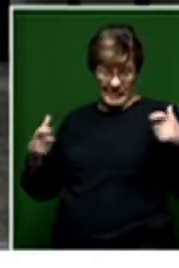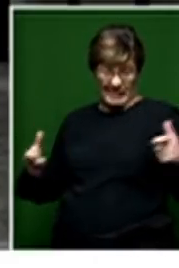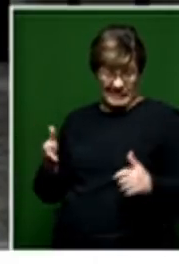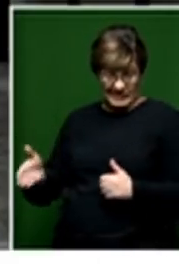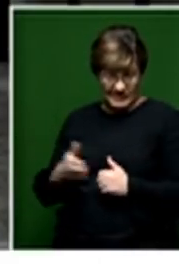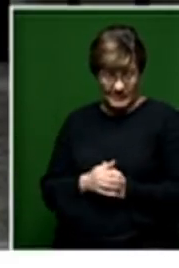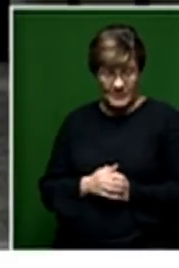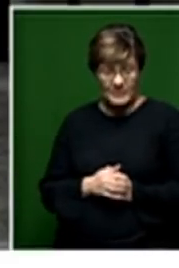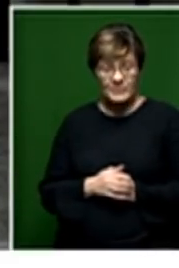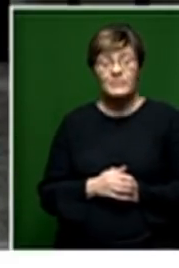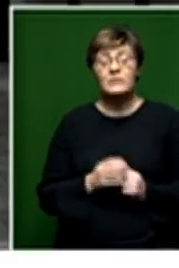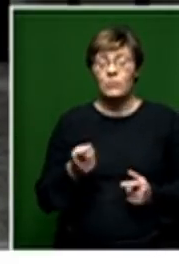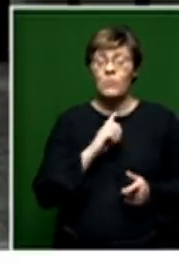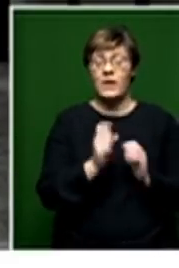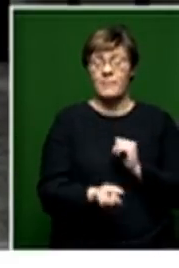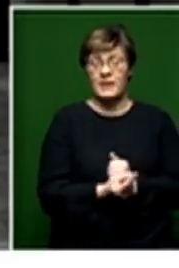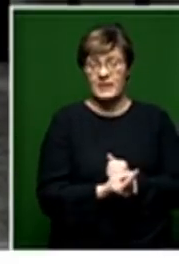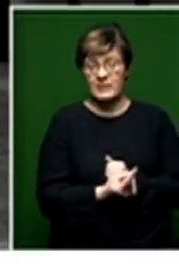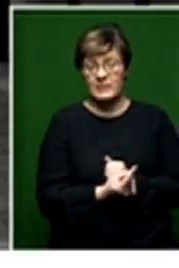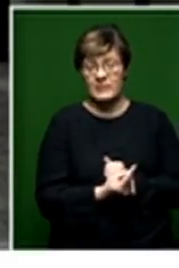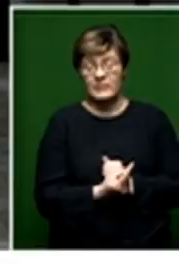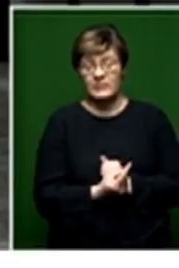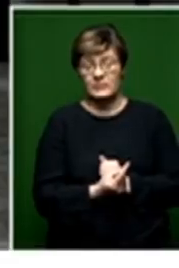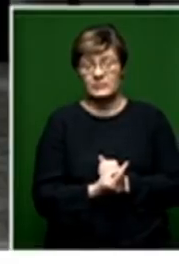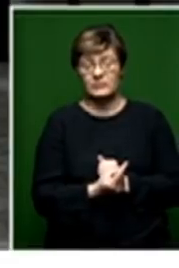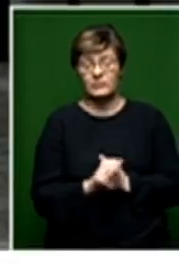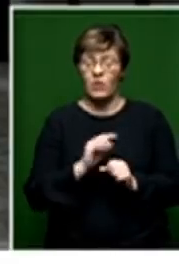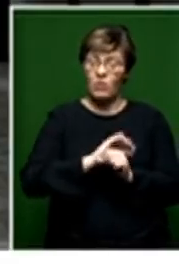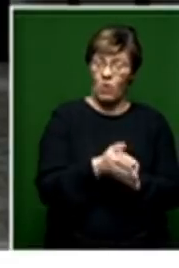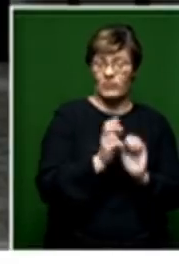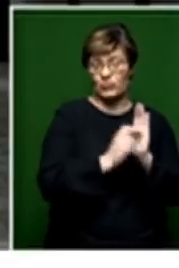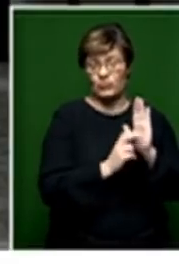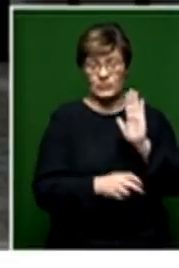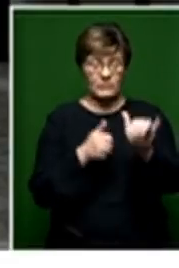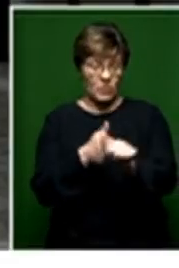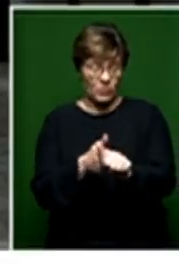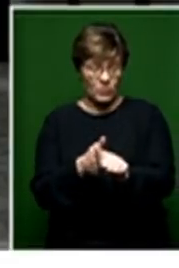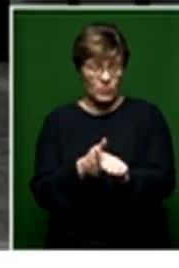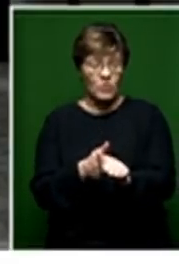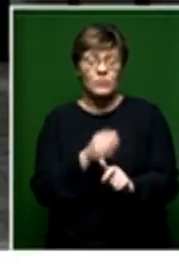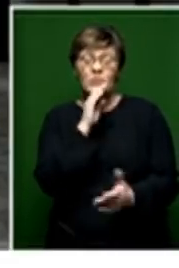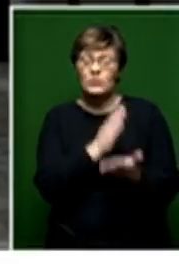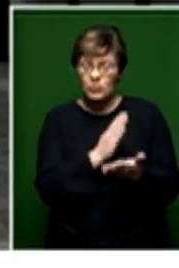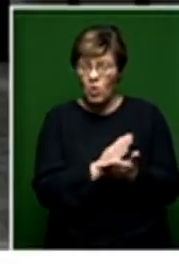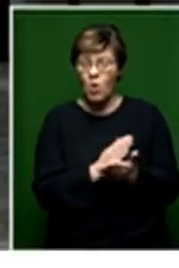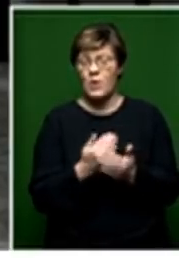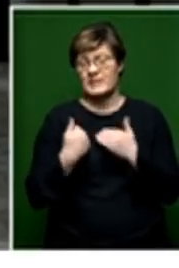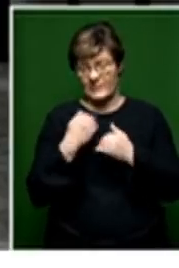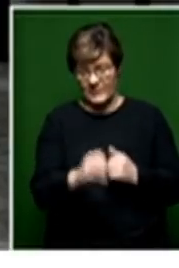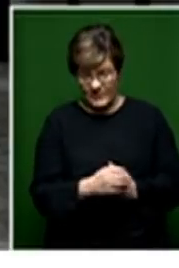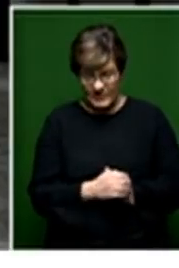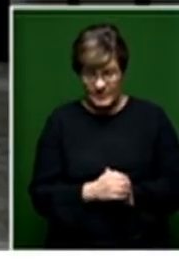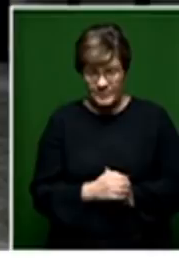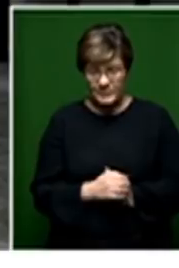precinct. So that's what is happening in terms of COVID protocol and just making sure everybody is safe. I can say on the